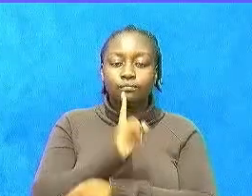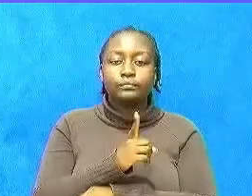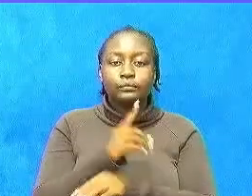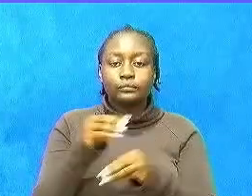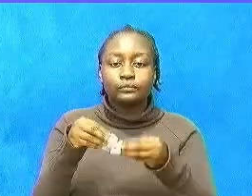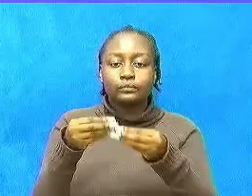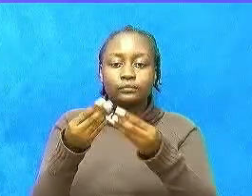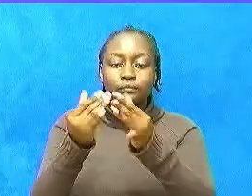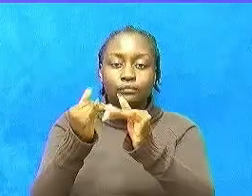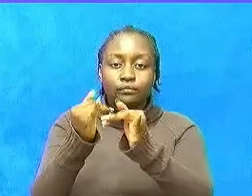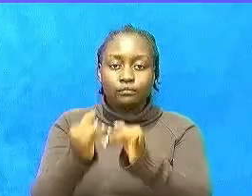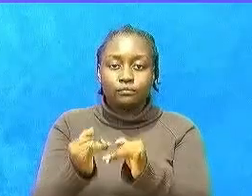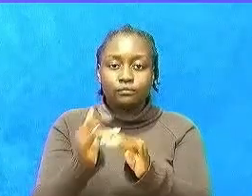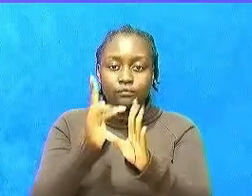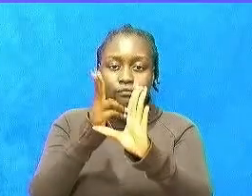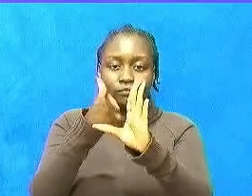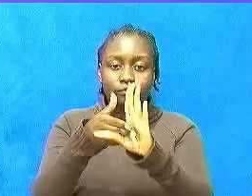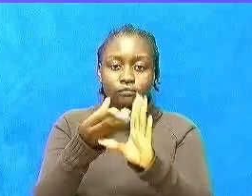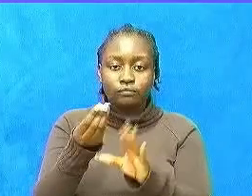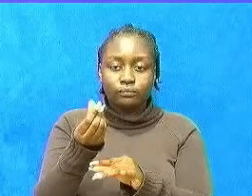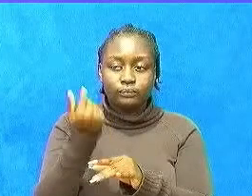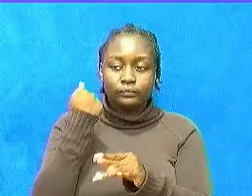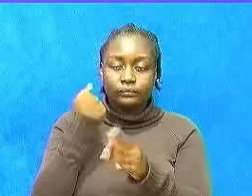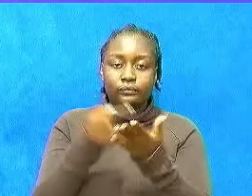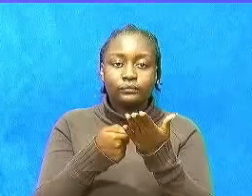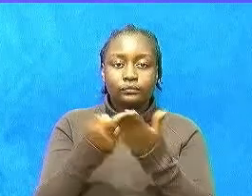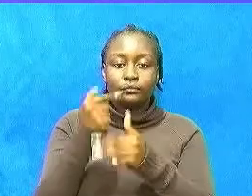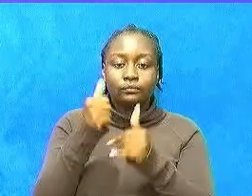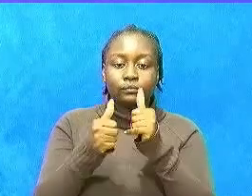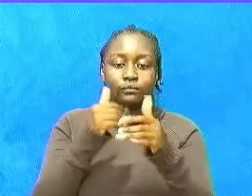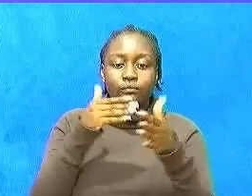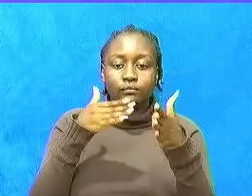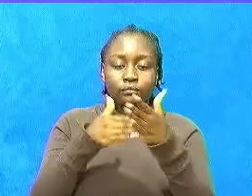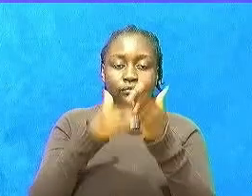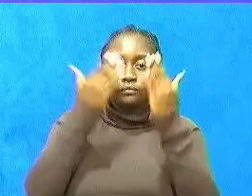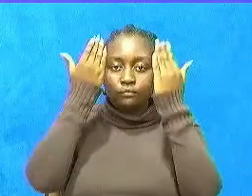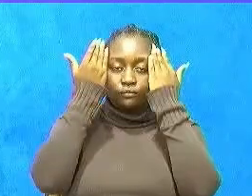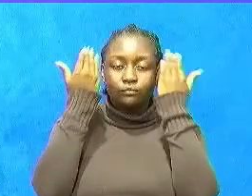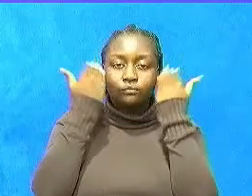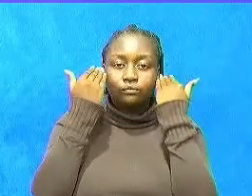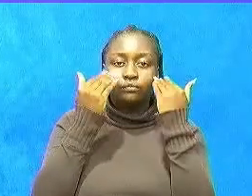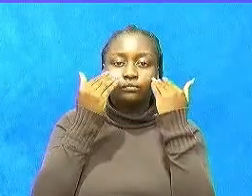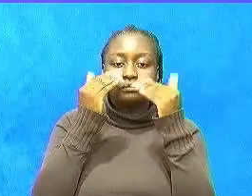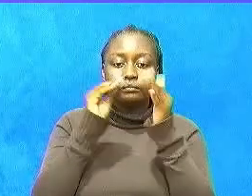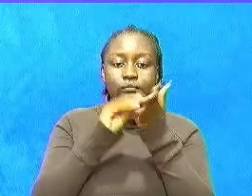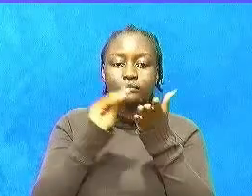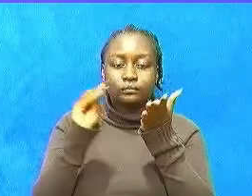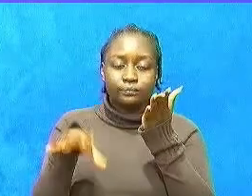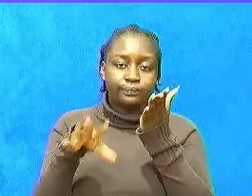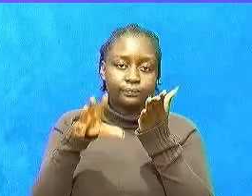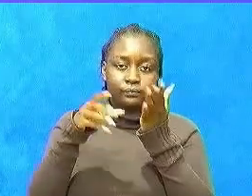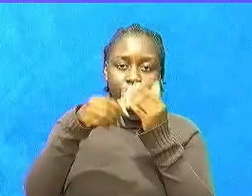gave new fuel prices last week, which is against the court ruling which suspended the Finance Act.